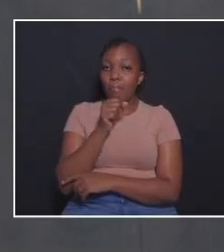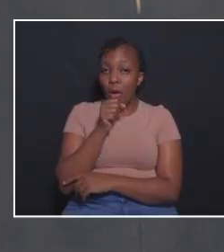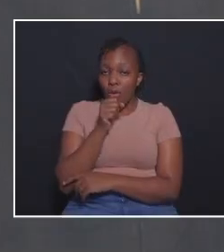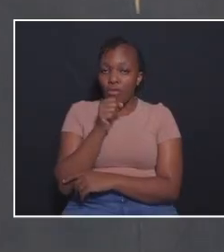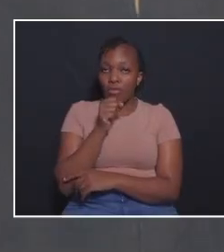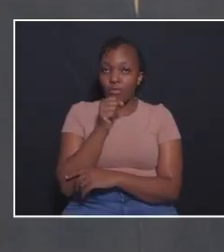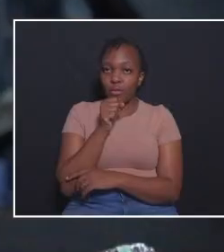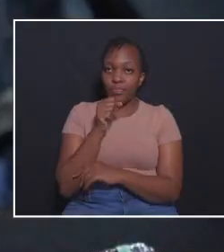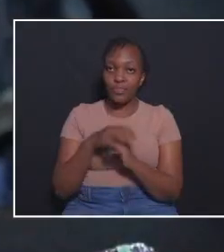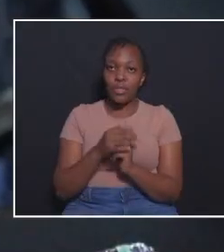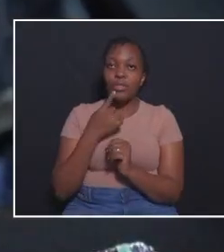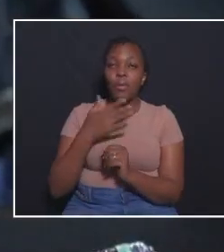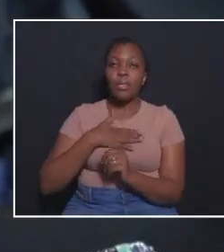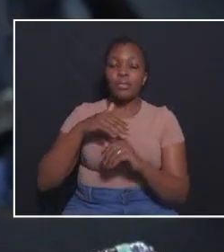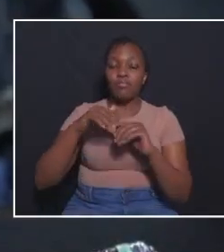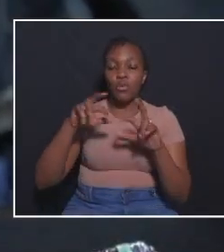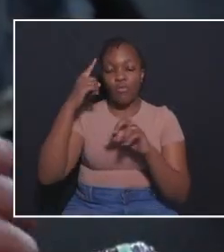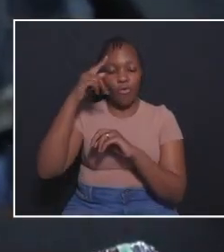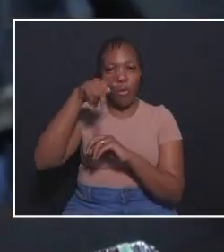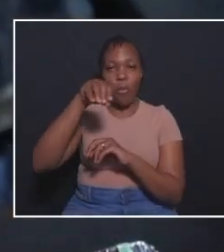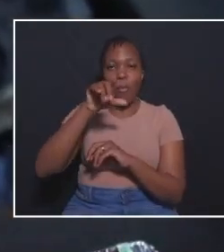look into polar patterns. Next question.